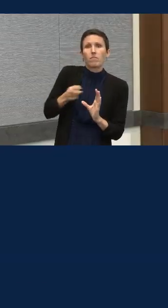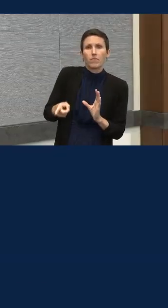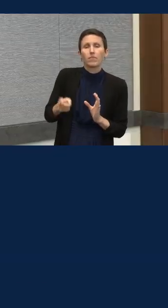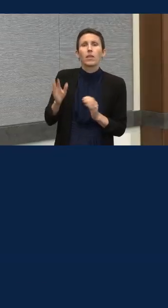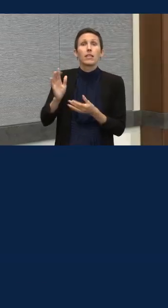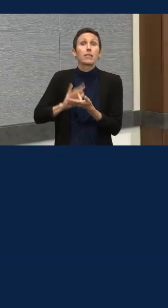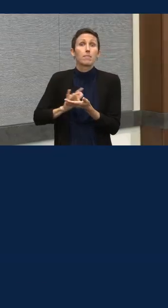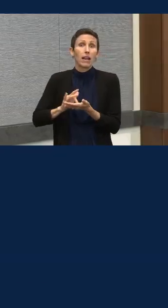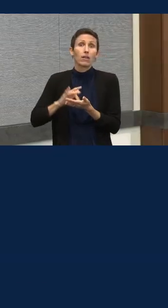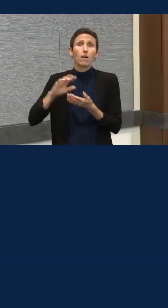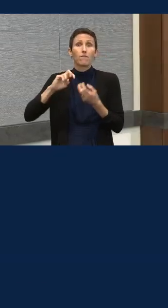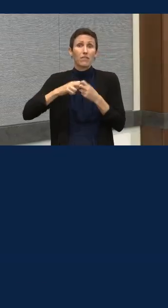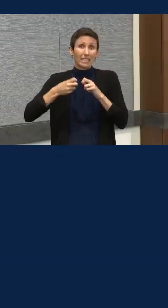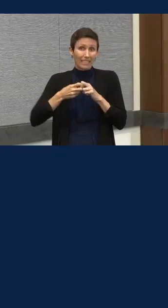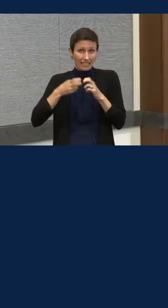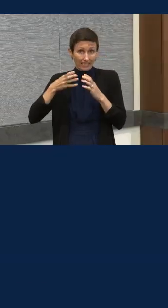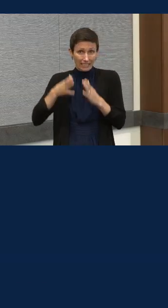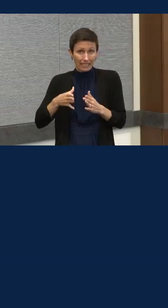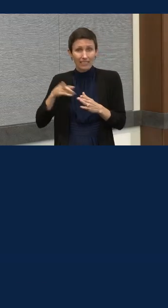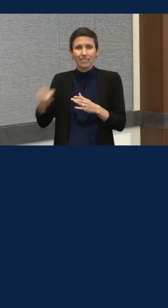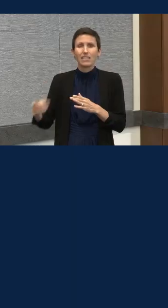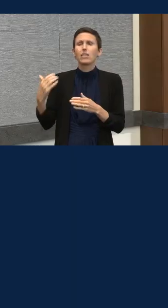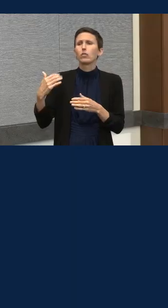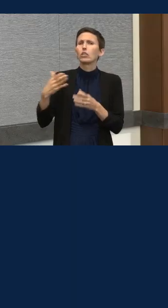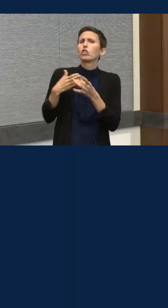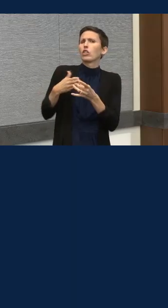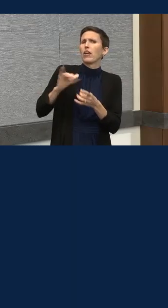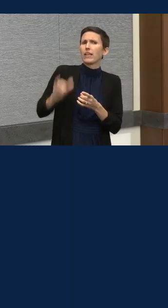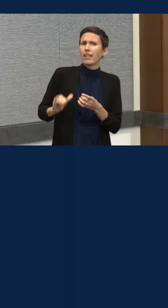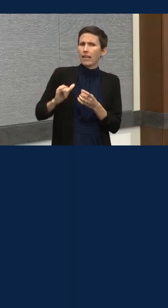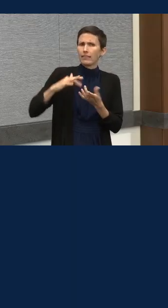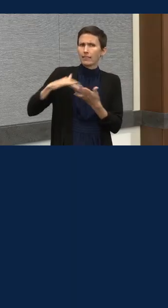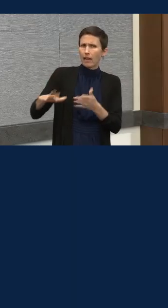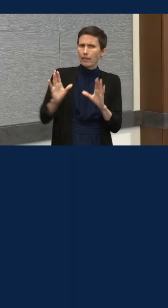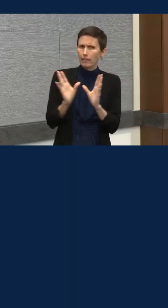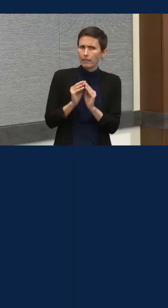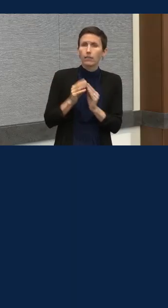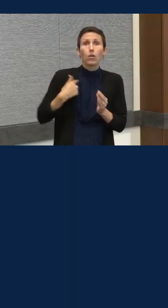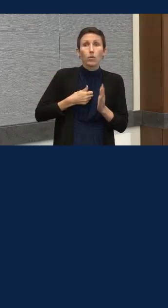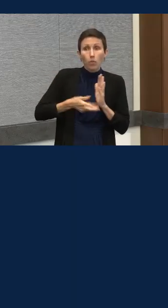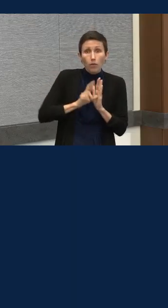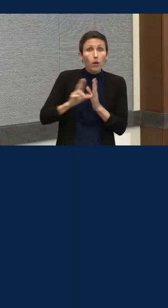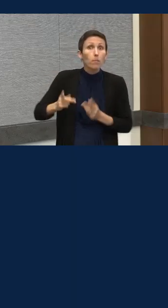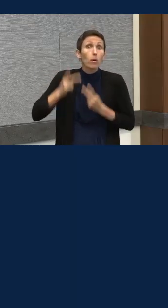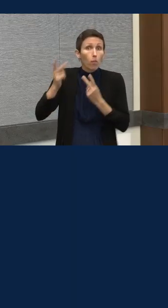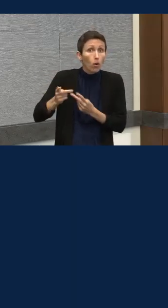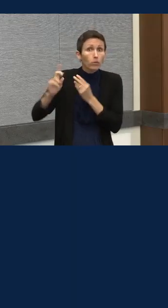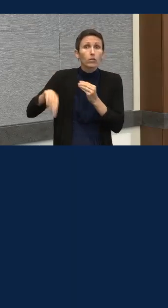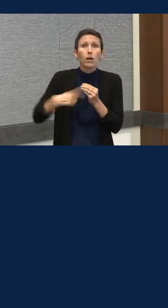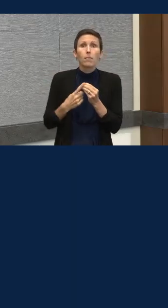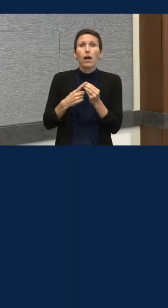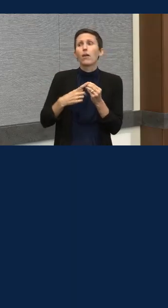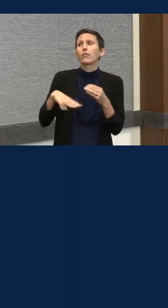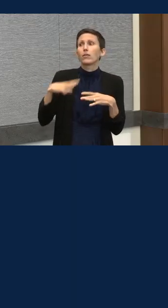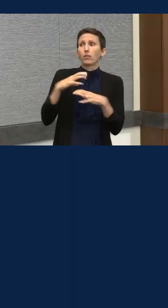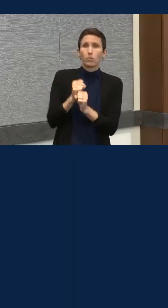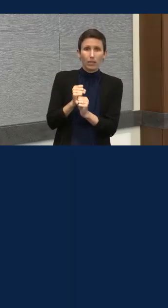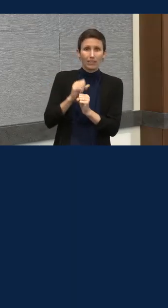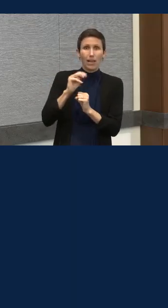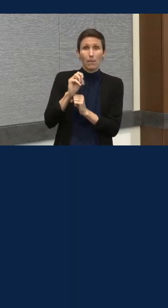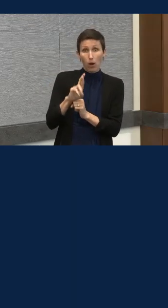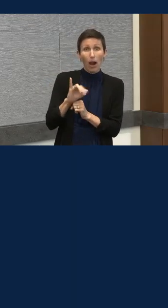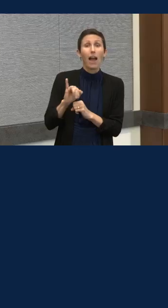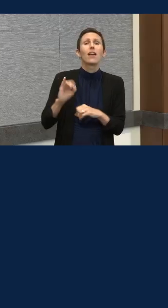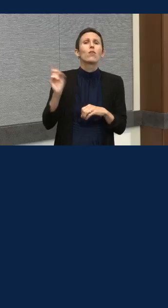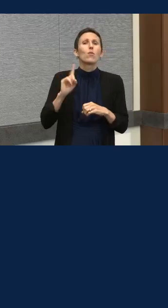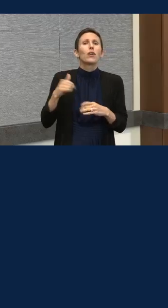medical physicist who was the chairing that study station, we were reviewing proposals about compressed sensing MRI, where you collect less data.